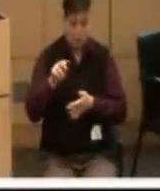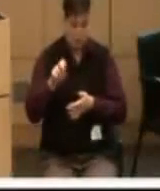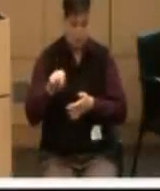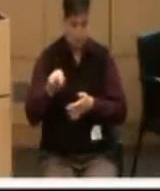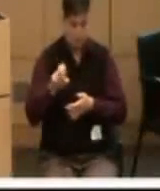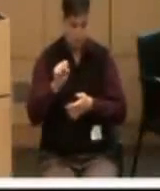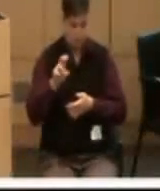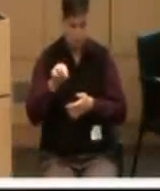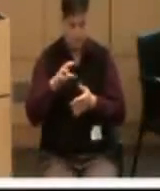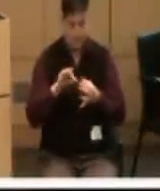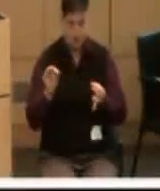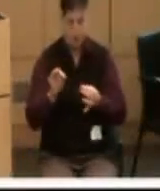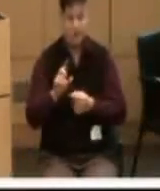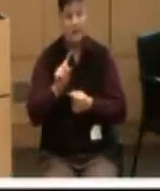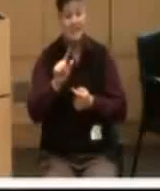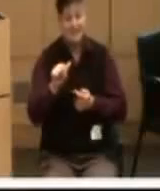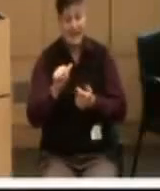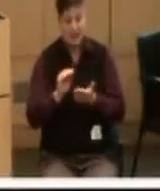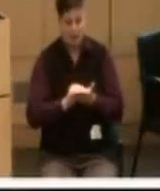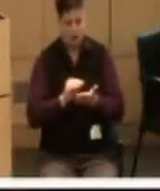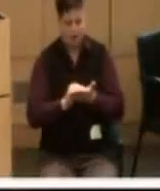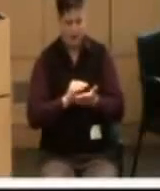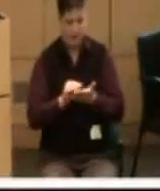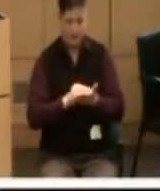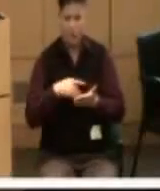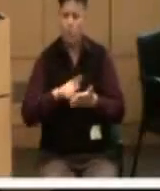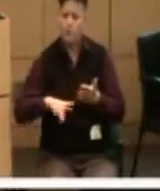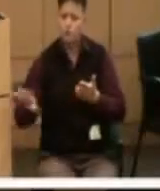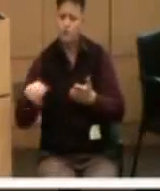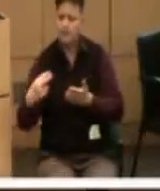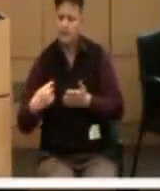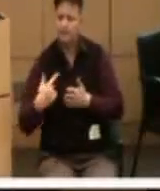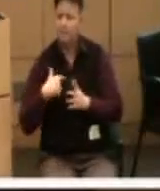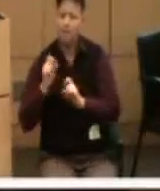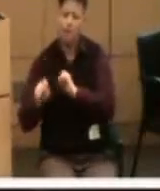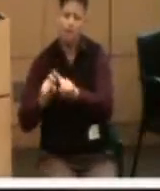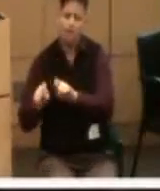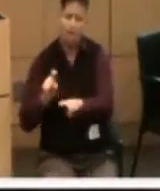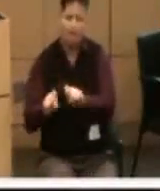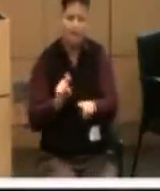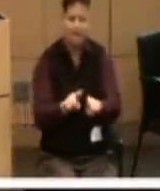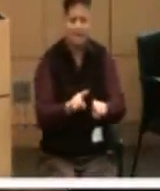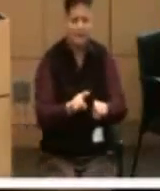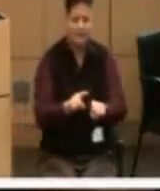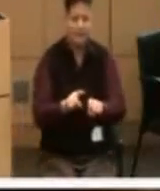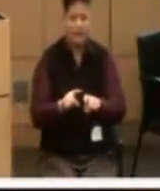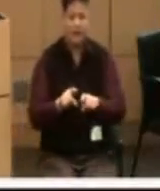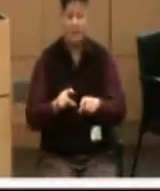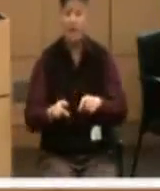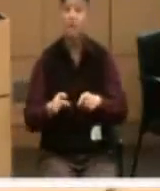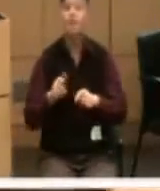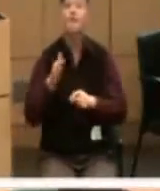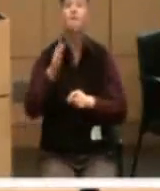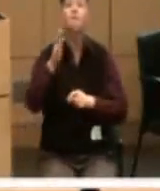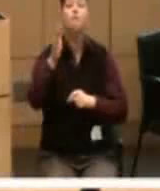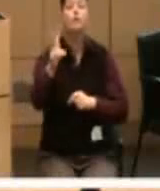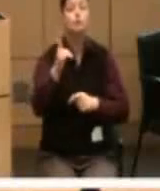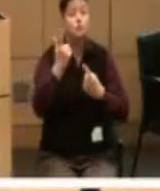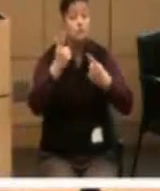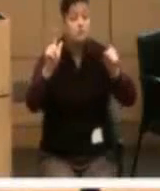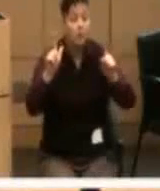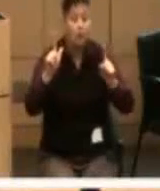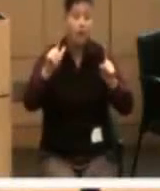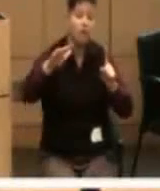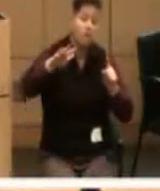example, for children with unilateral loss that wear a hearing aid, and how does that correlate with outcomes, those are really valuable. We just don't